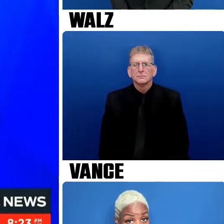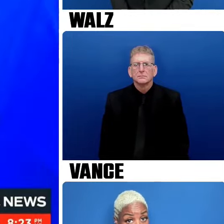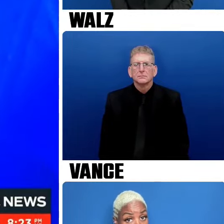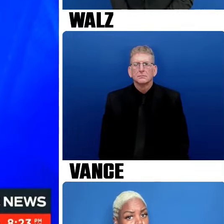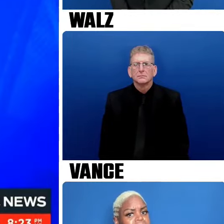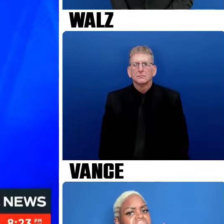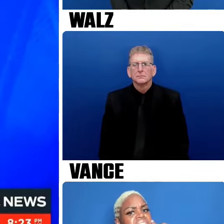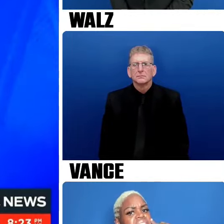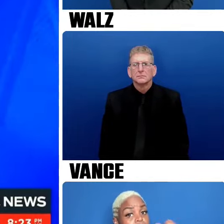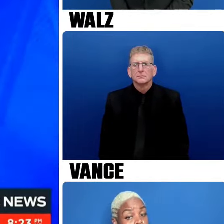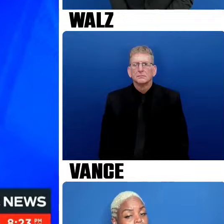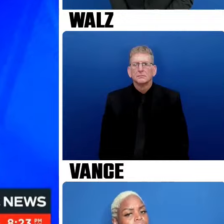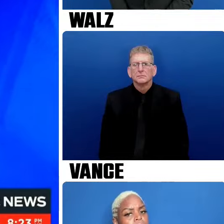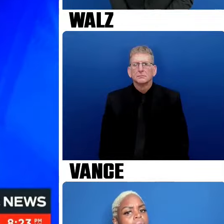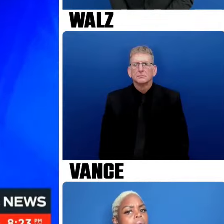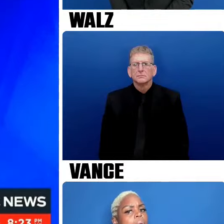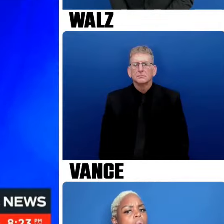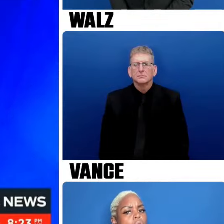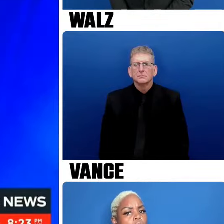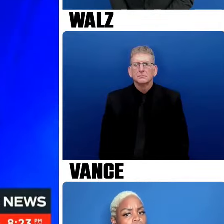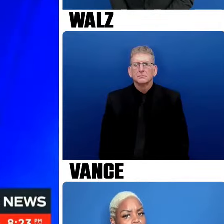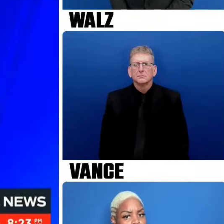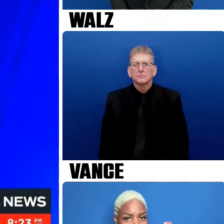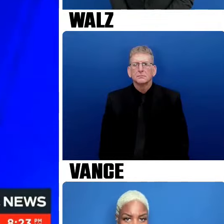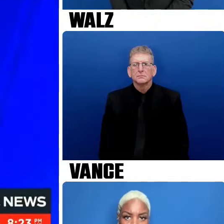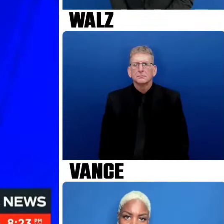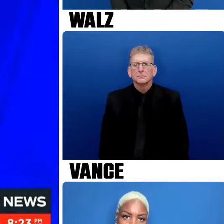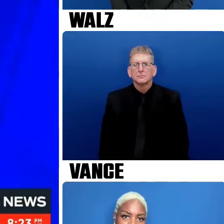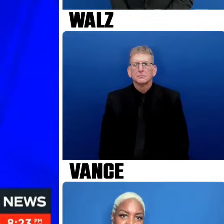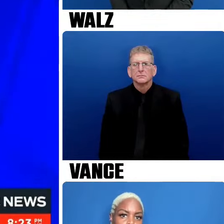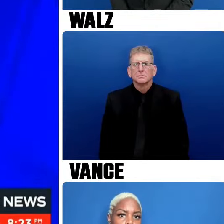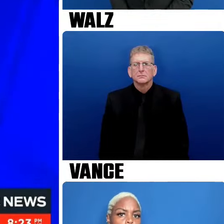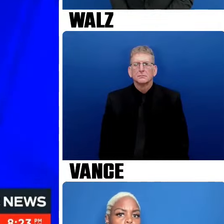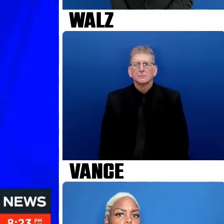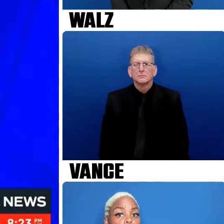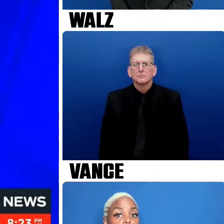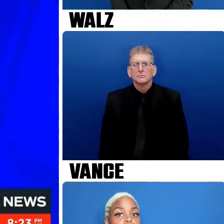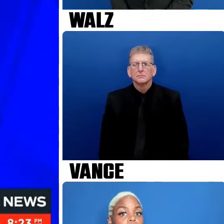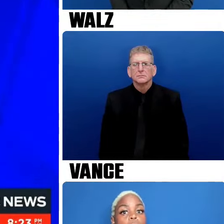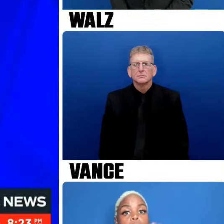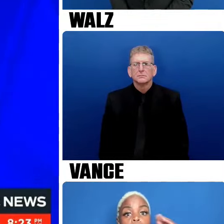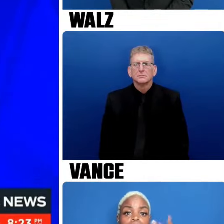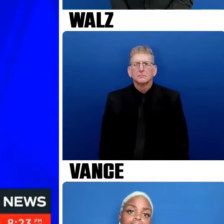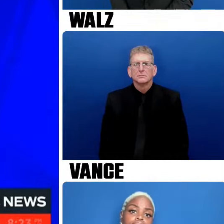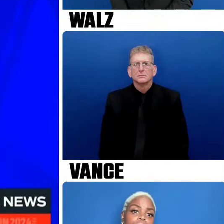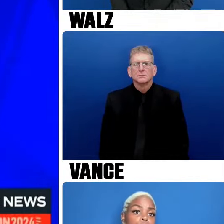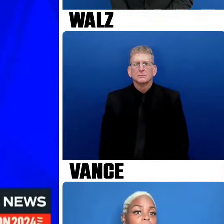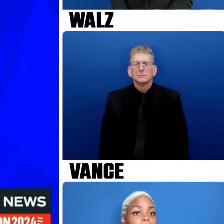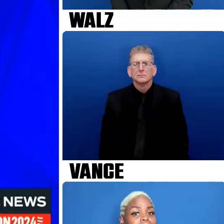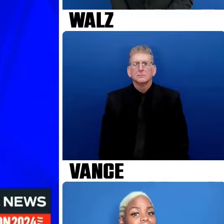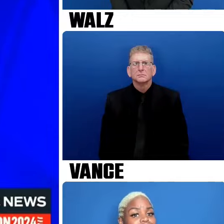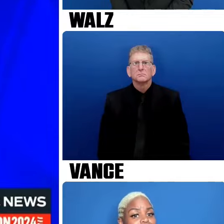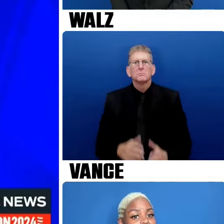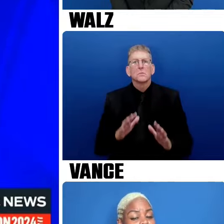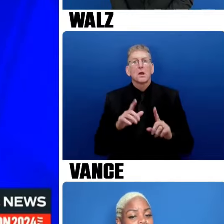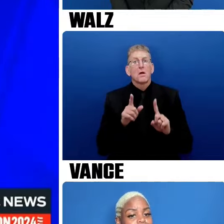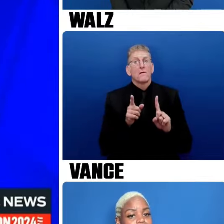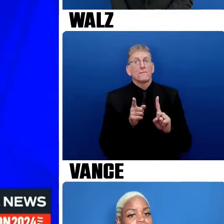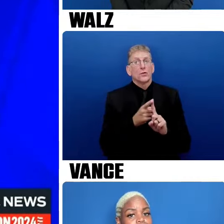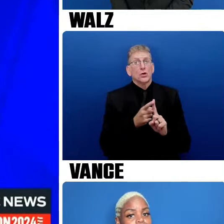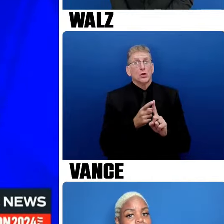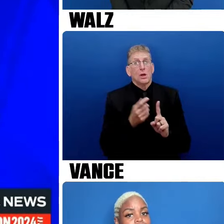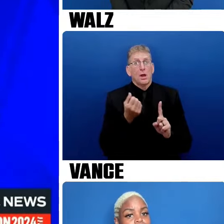mandated to pay their employees while they are home taking care of their newborn? You have 2 minutes. Yeah, well, first of all, Margaret, a number of my Republican colleagues and some Democrats,